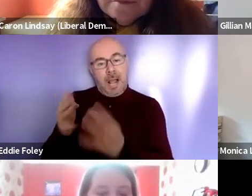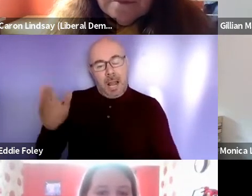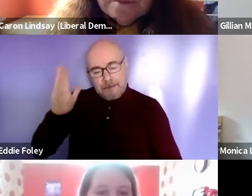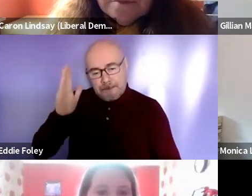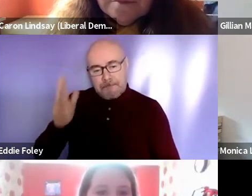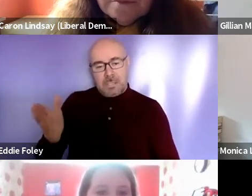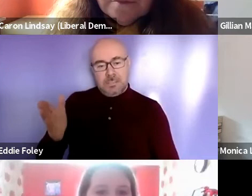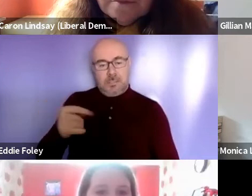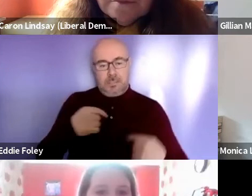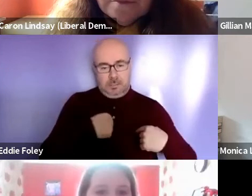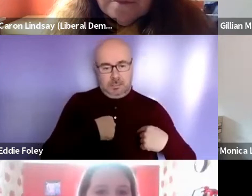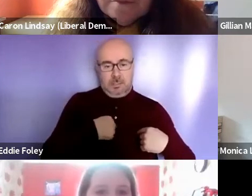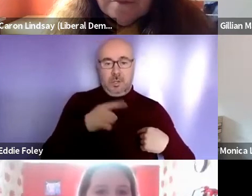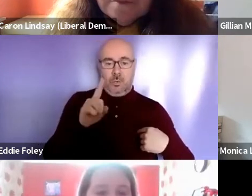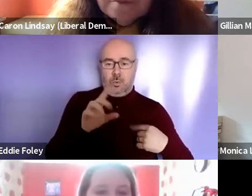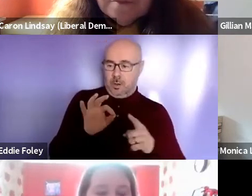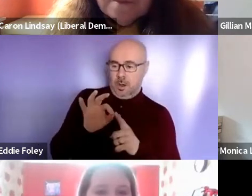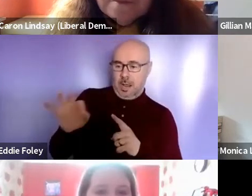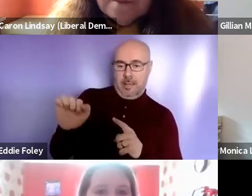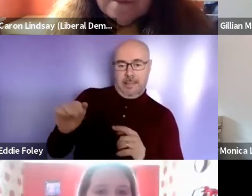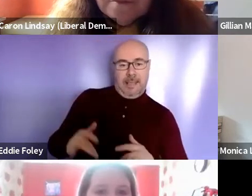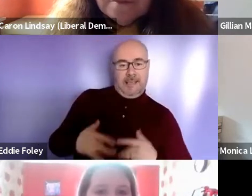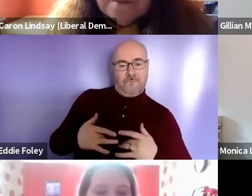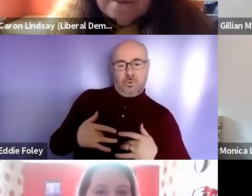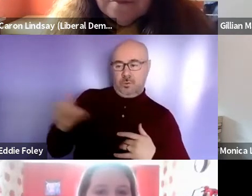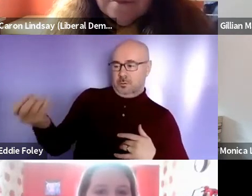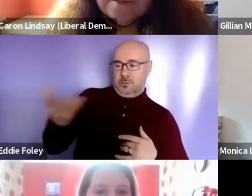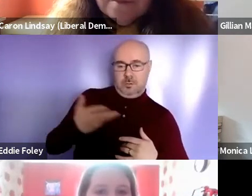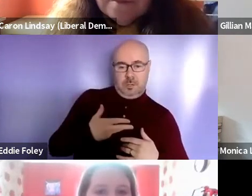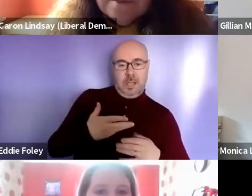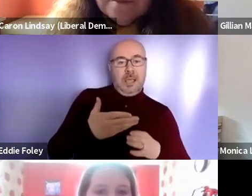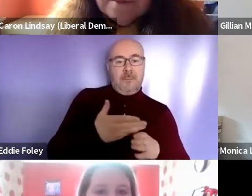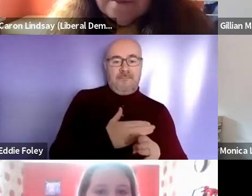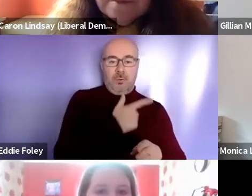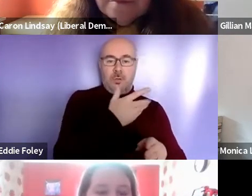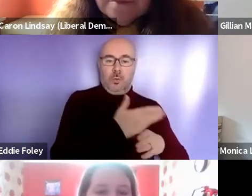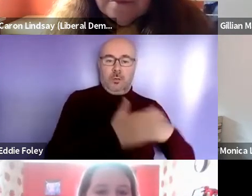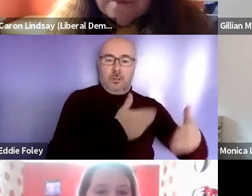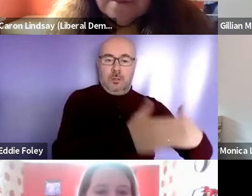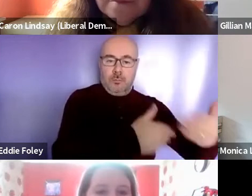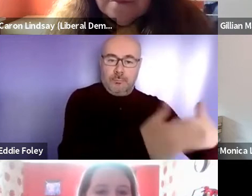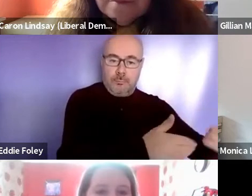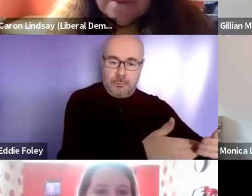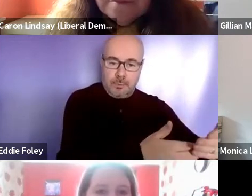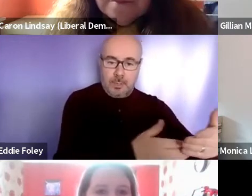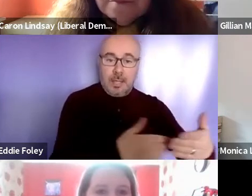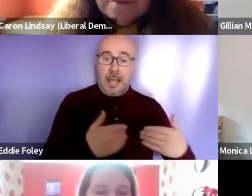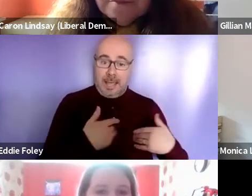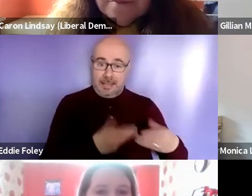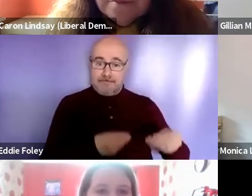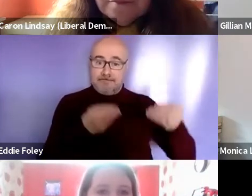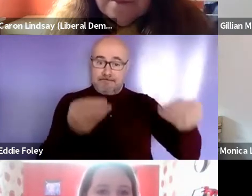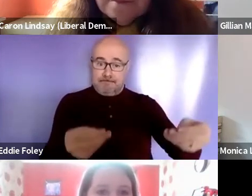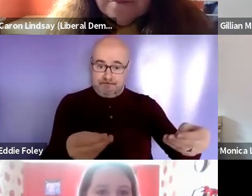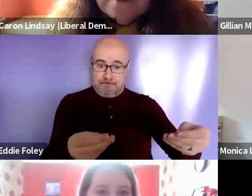bill, and unfortunately that was rejected by the SNP Minister Kevin Stewart, and it was voted down. So hopefully we can return